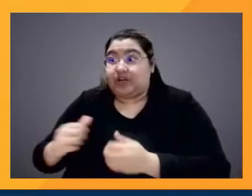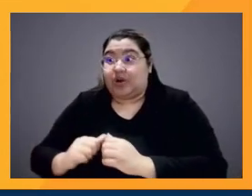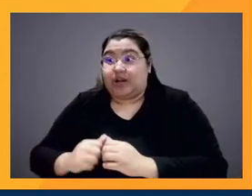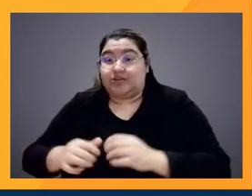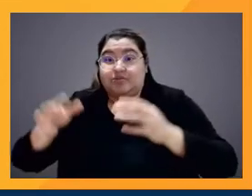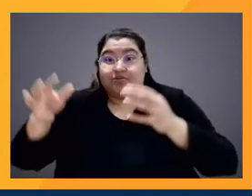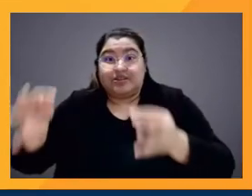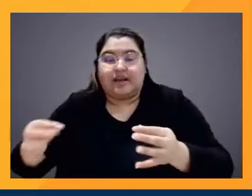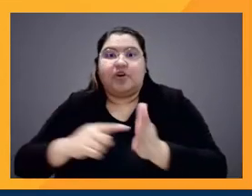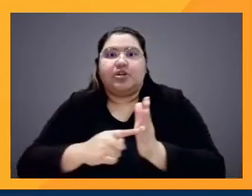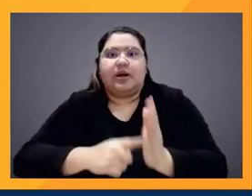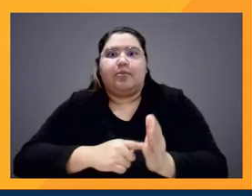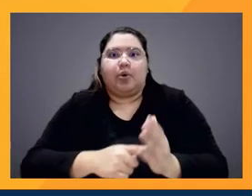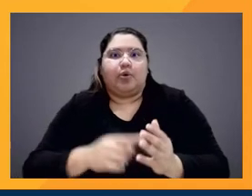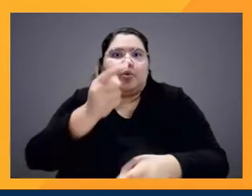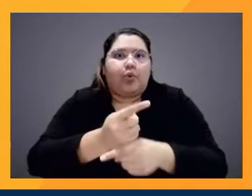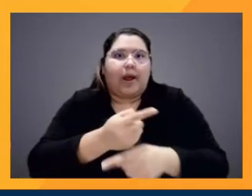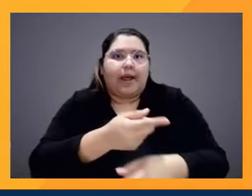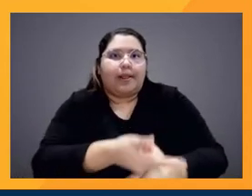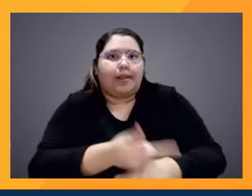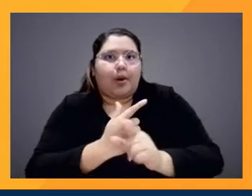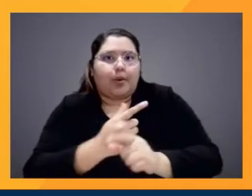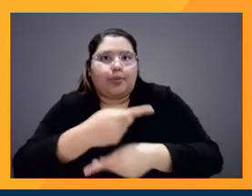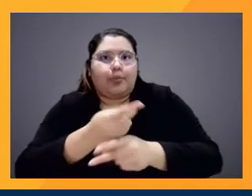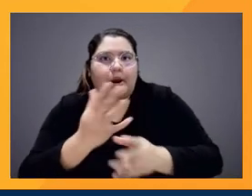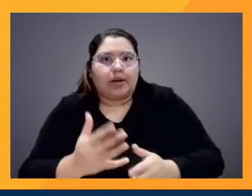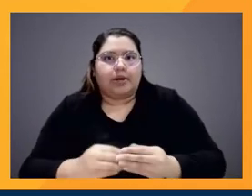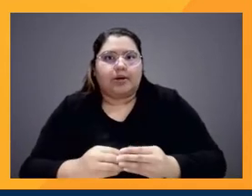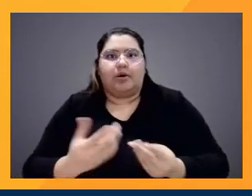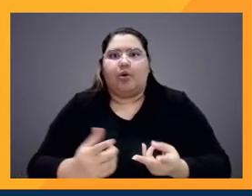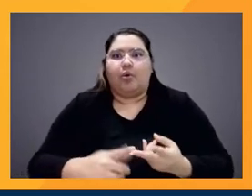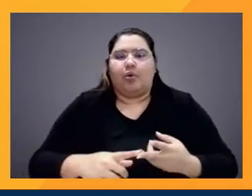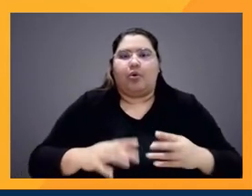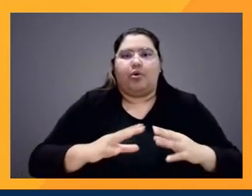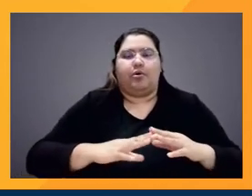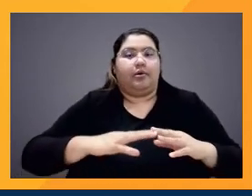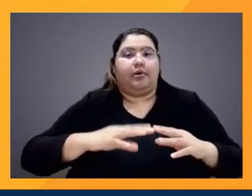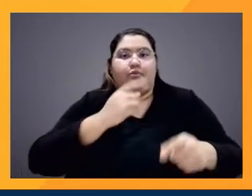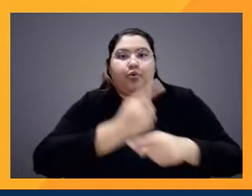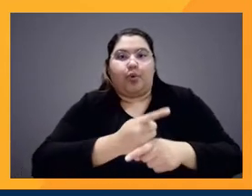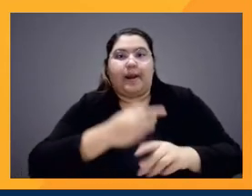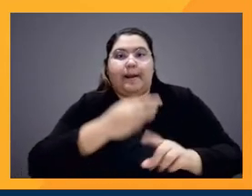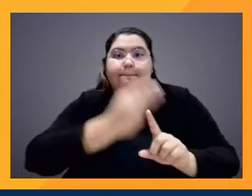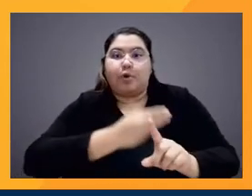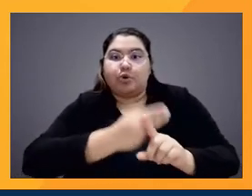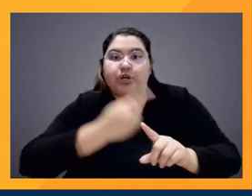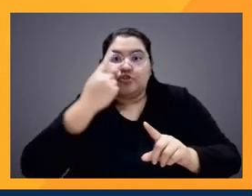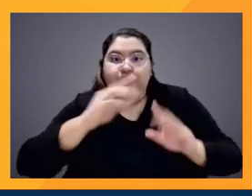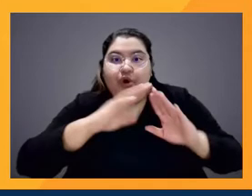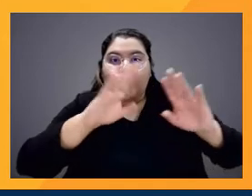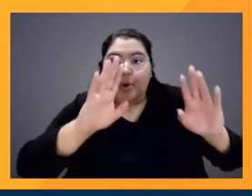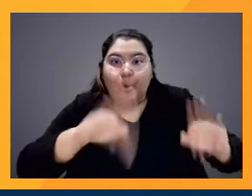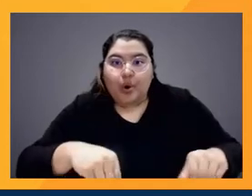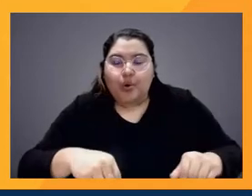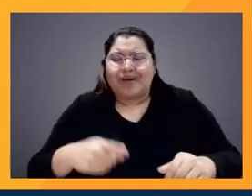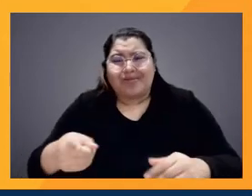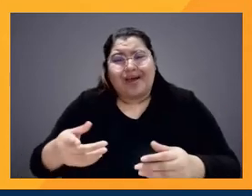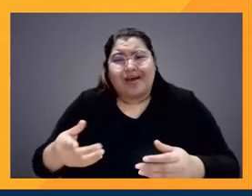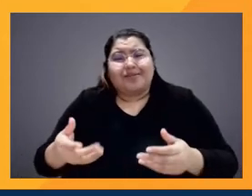language, and I still don't know half of what I should be doing with my money. So how much of an issue, it's a two-part question, how much of an issue is the language barrier in